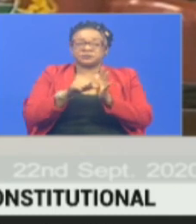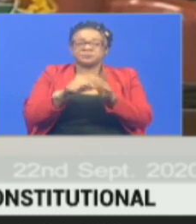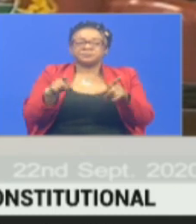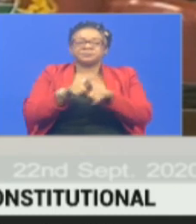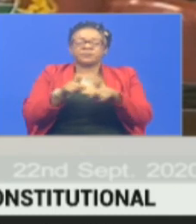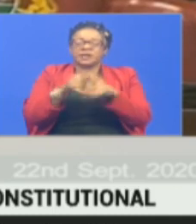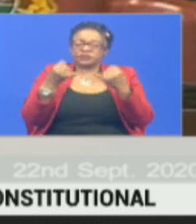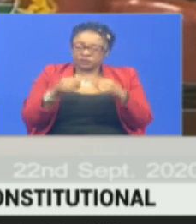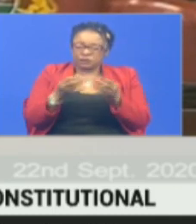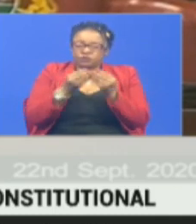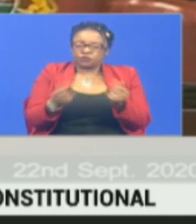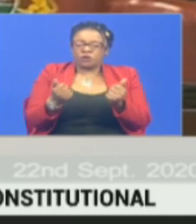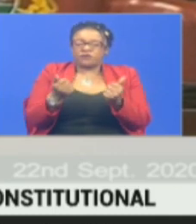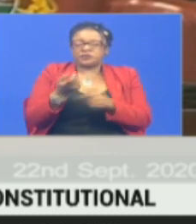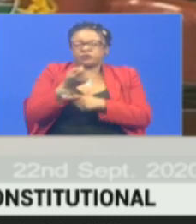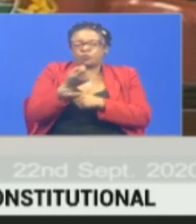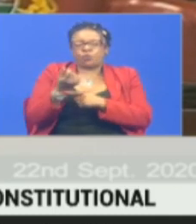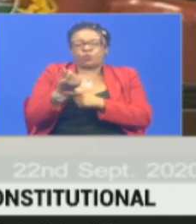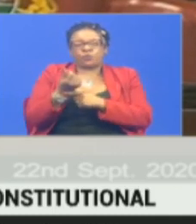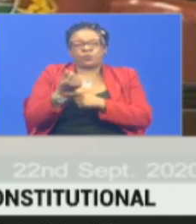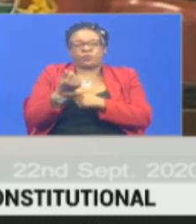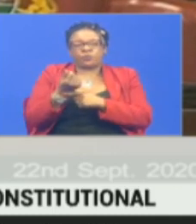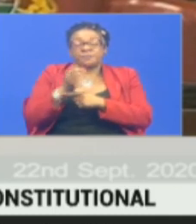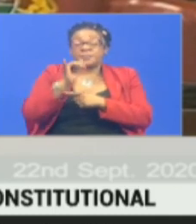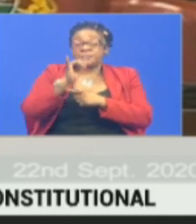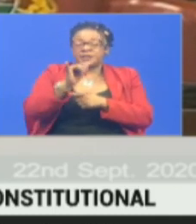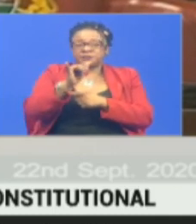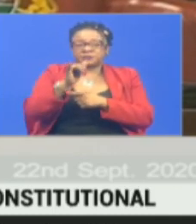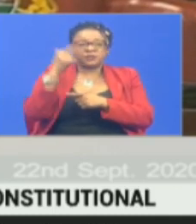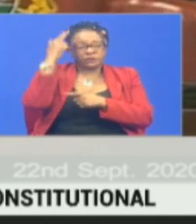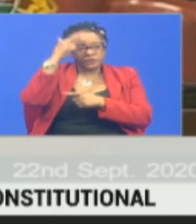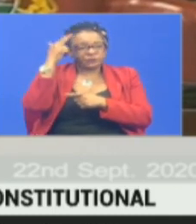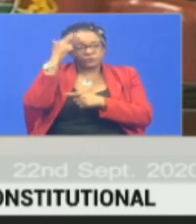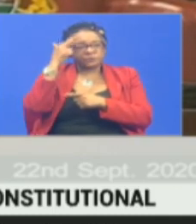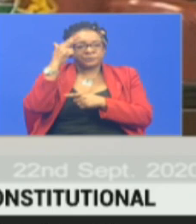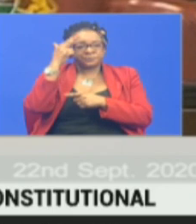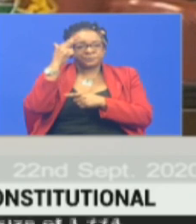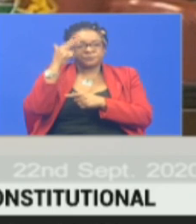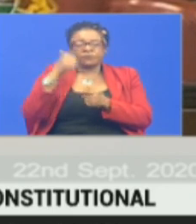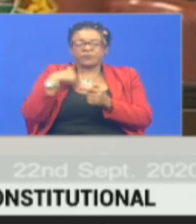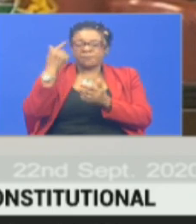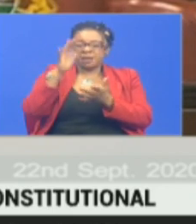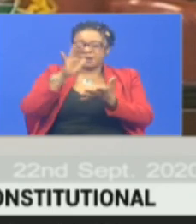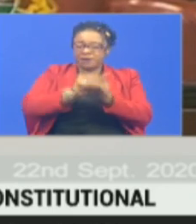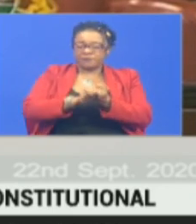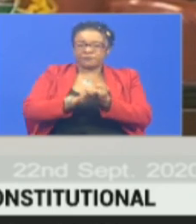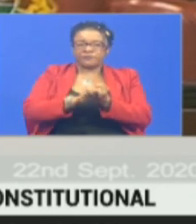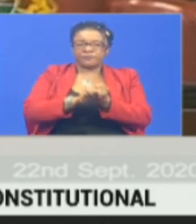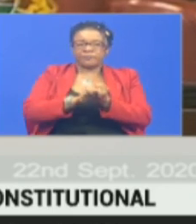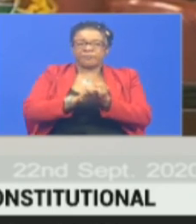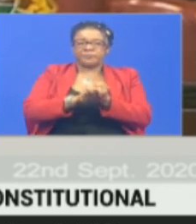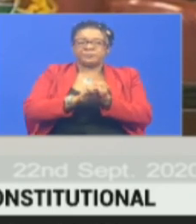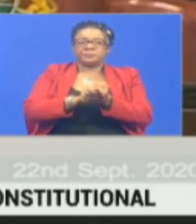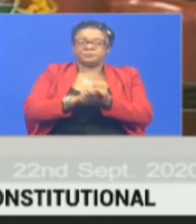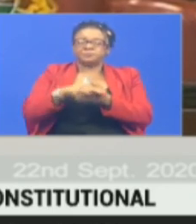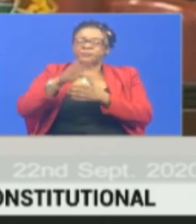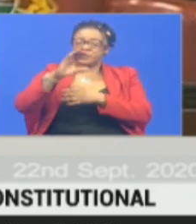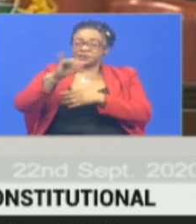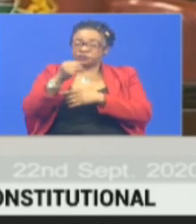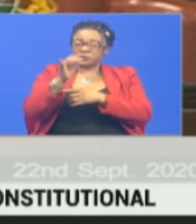solve a small constitutional crisis. And it is on that reason that I believe that although the CJ has advised the